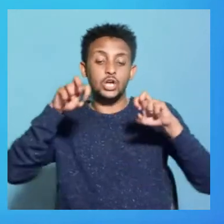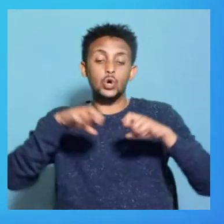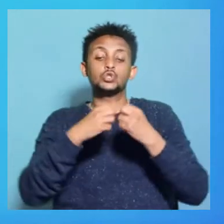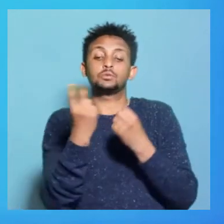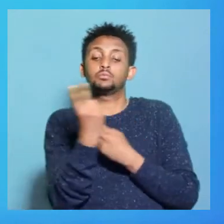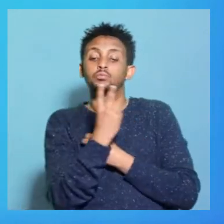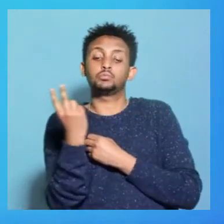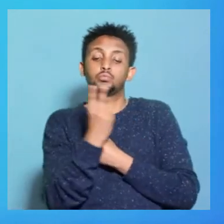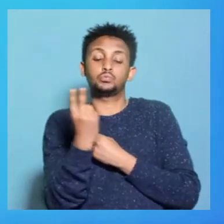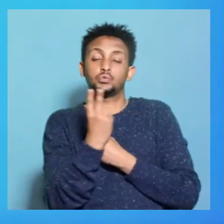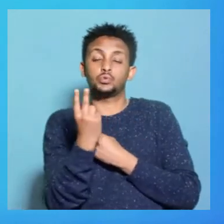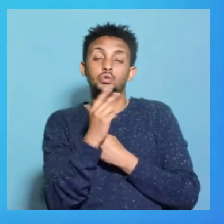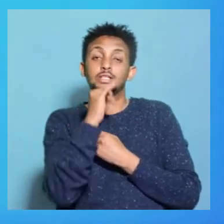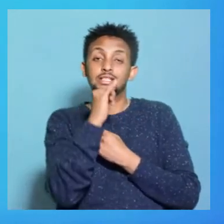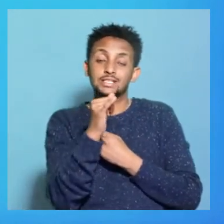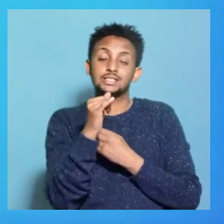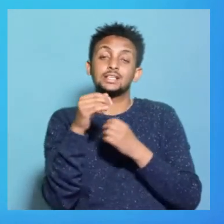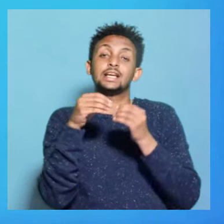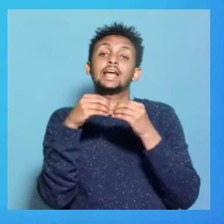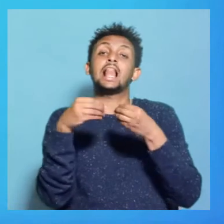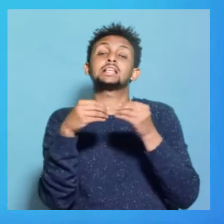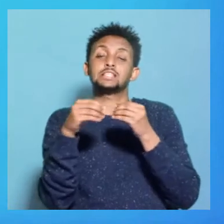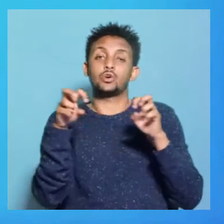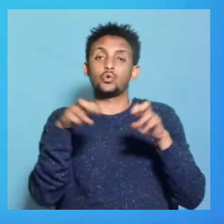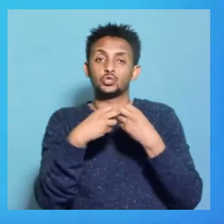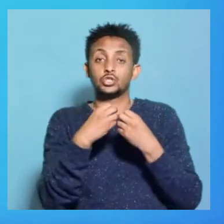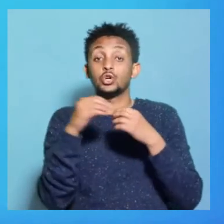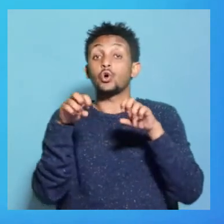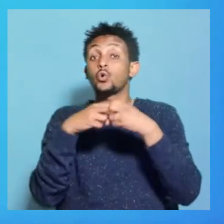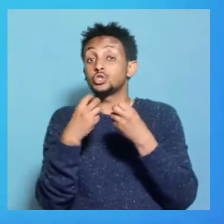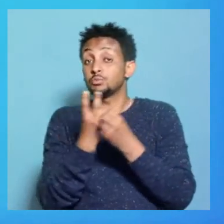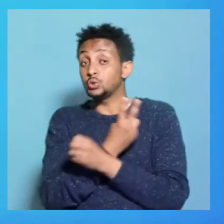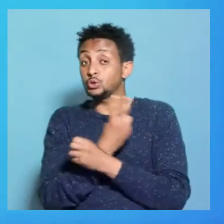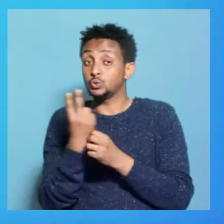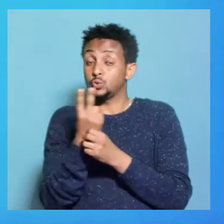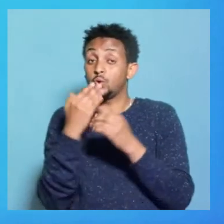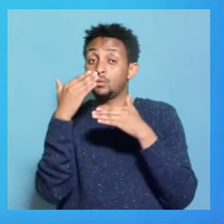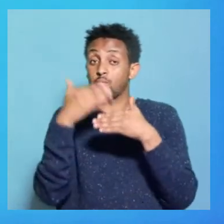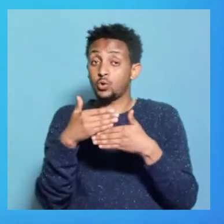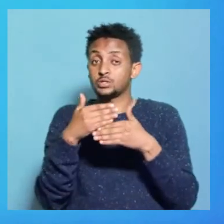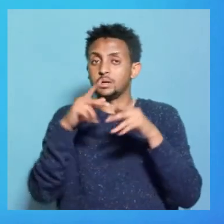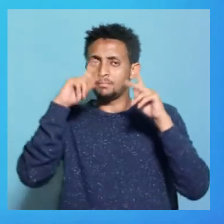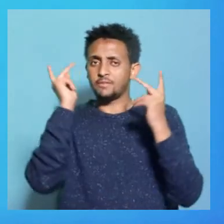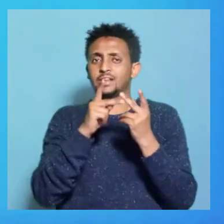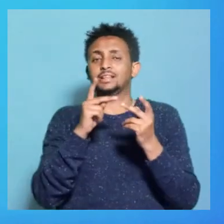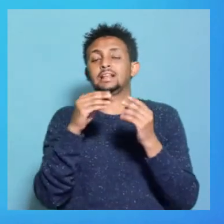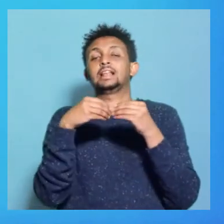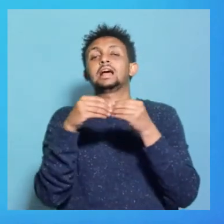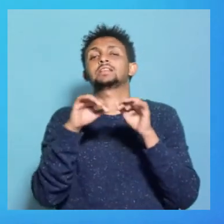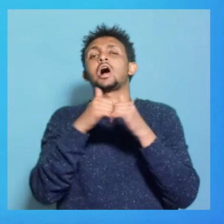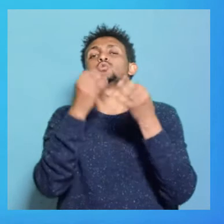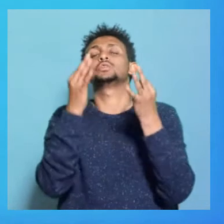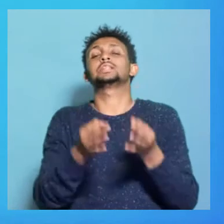between the two blocks is elastic collision, if the collision between the two blocks is perfectly elastic. So how do